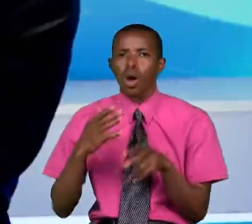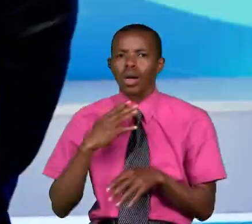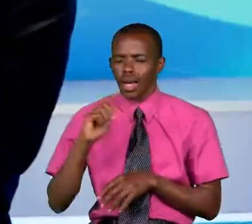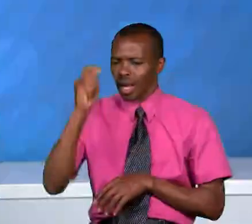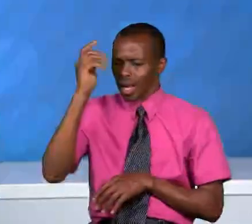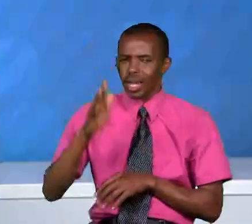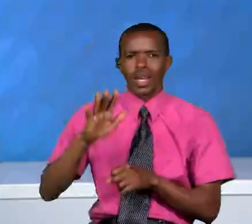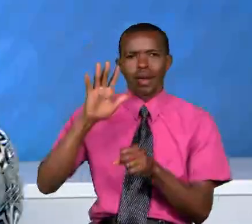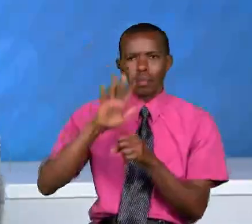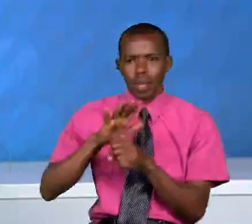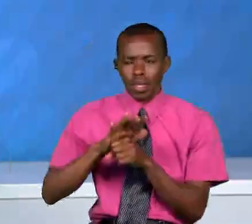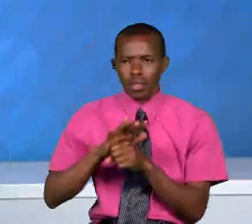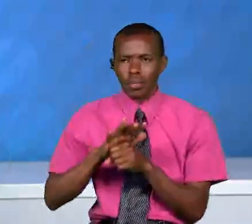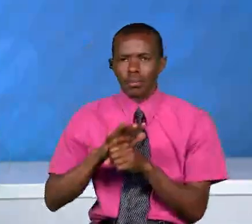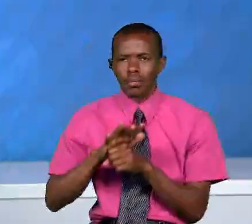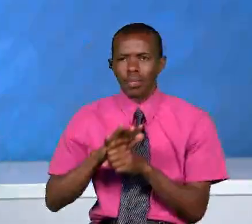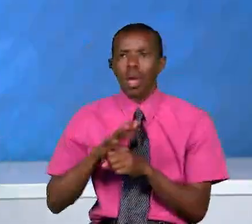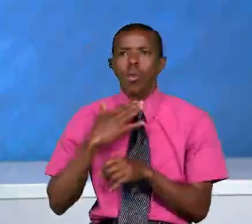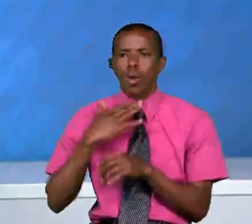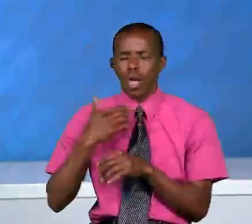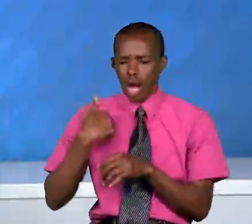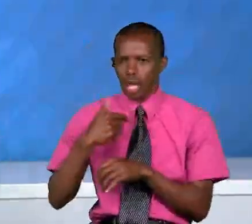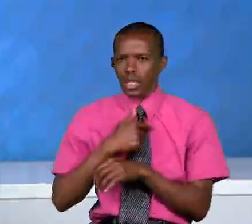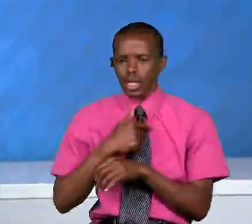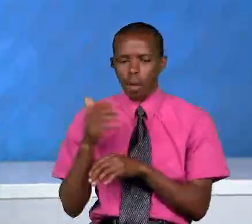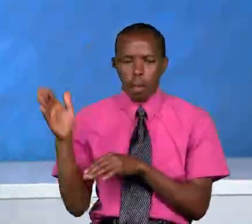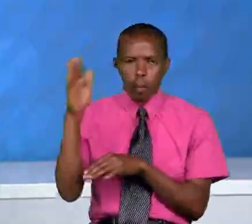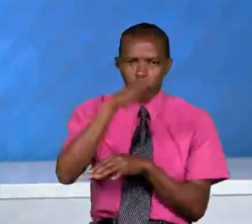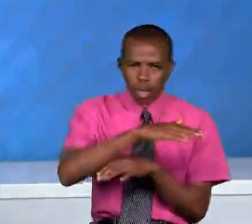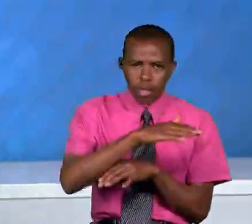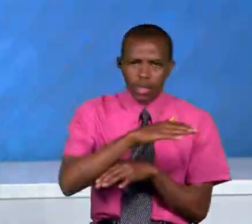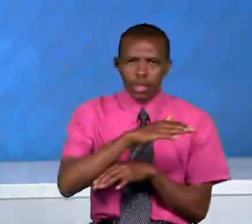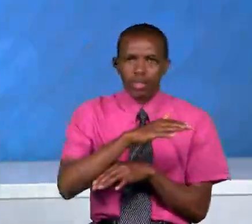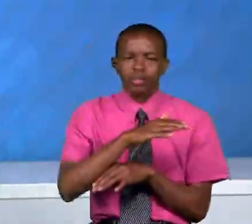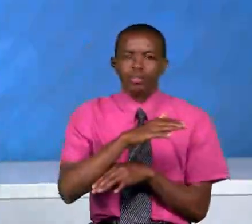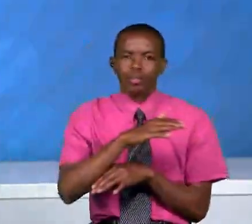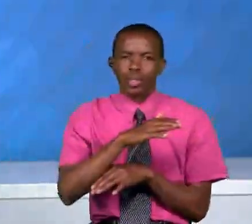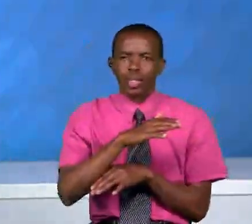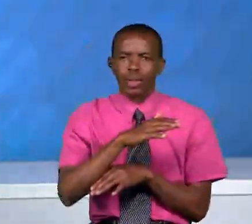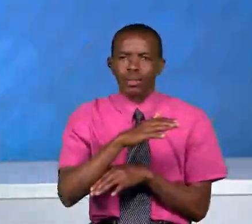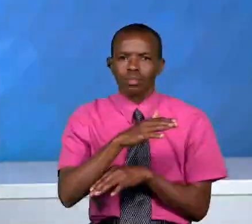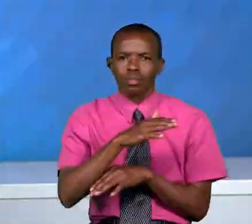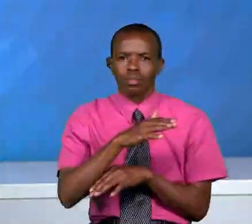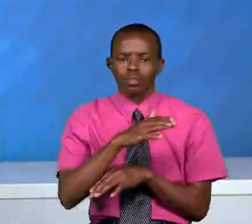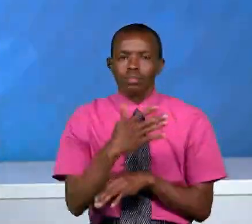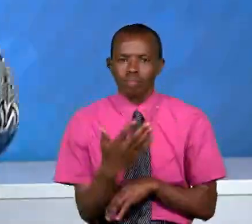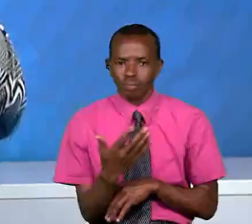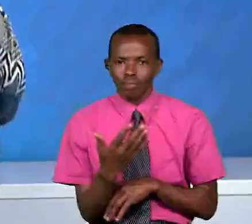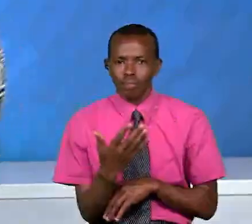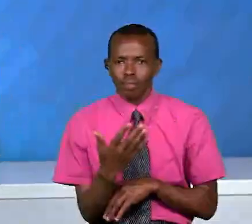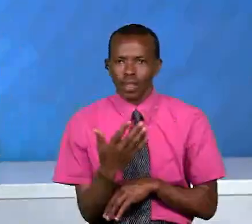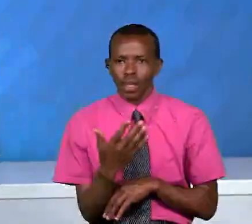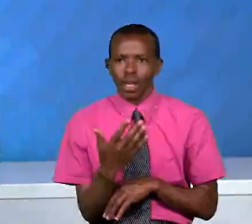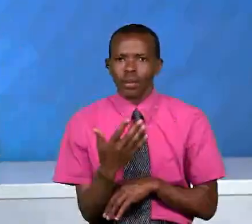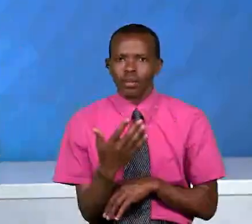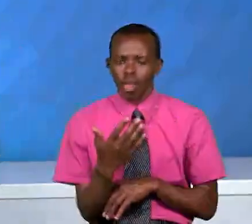I believe who are peace loving, they would not want us to get to a point where we are so segregated that even to